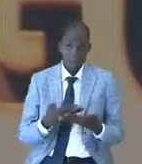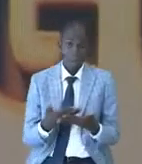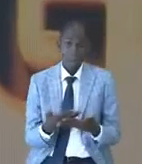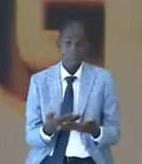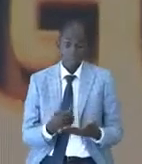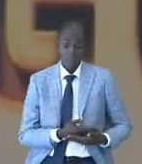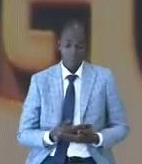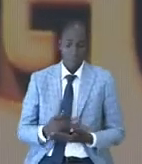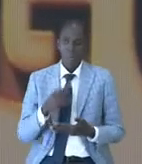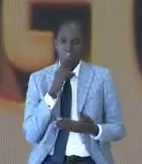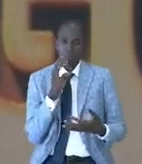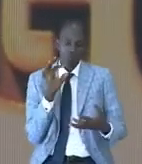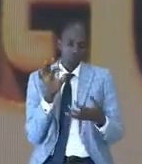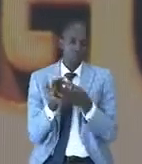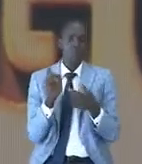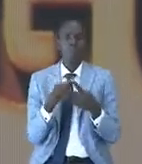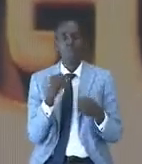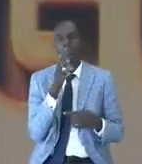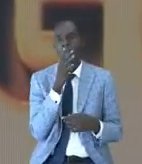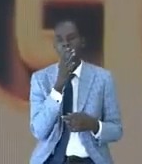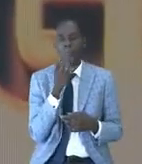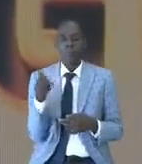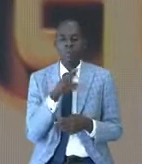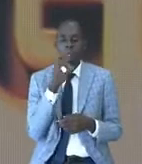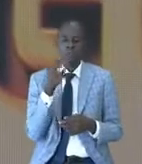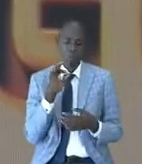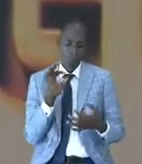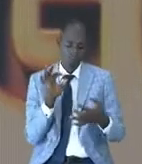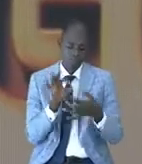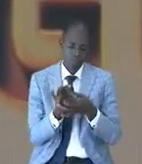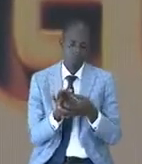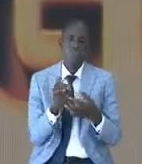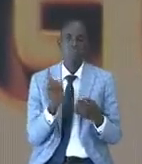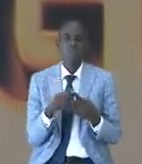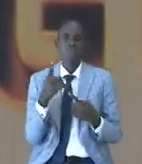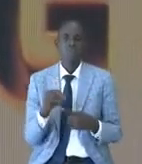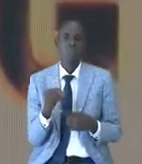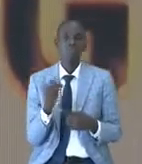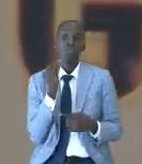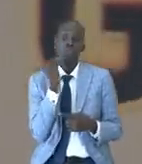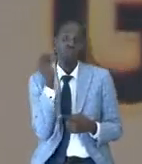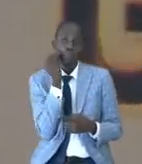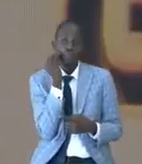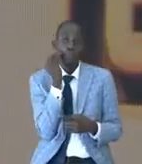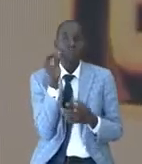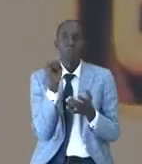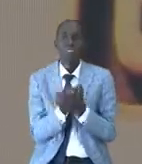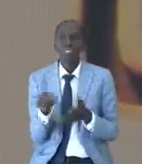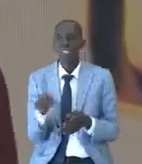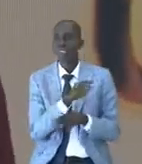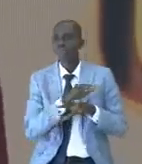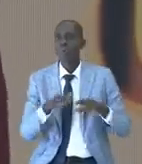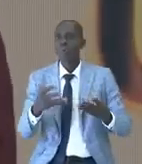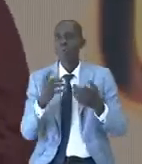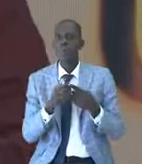attached to their mother. They're so attached to the home that they never want to be